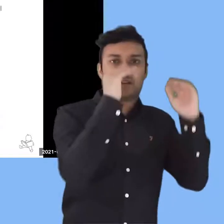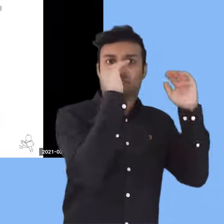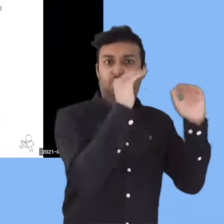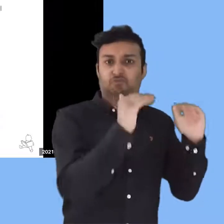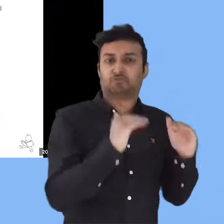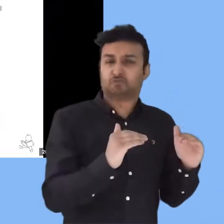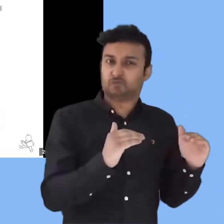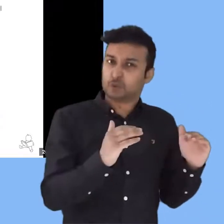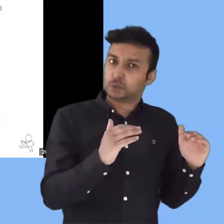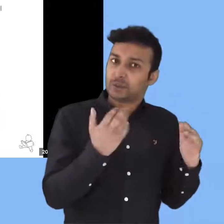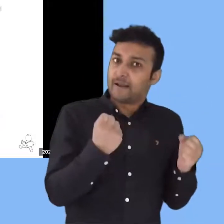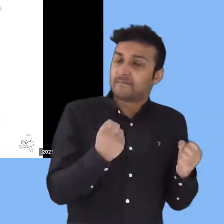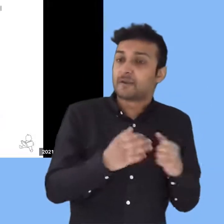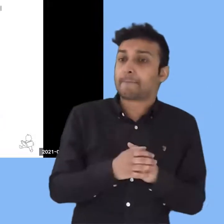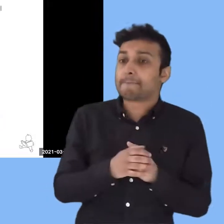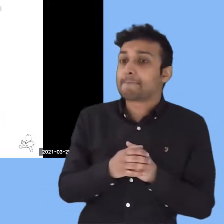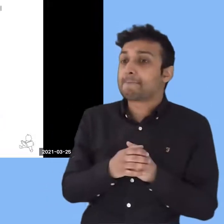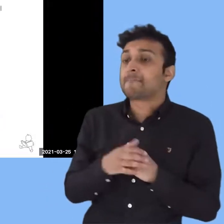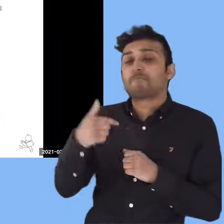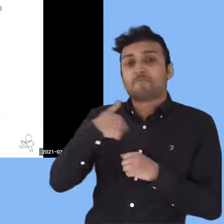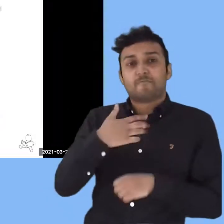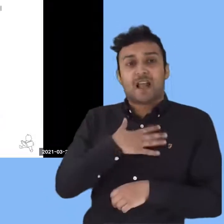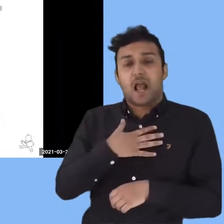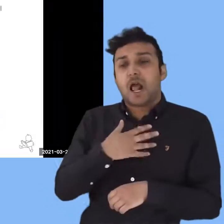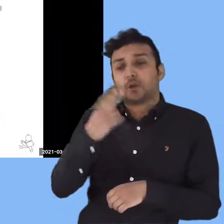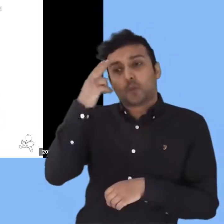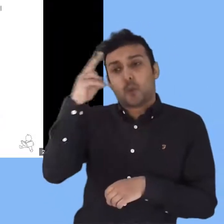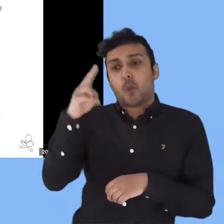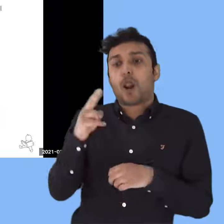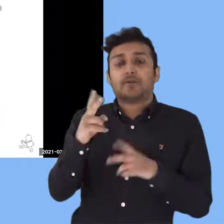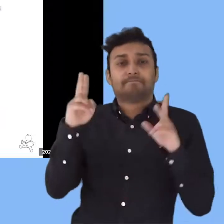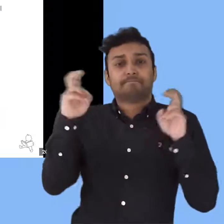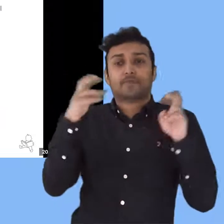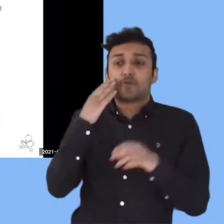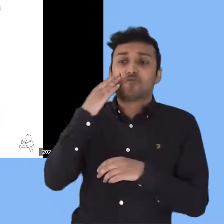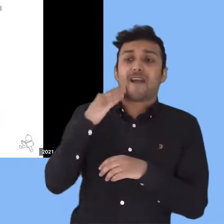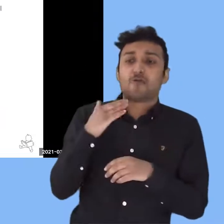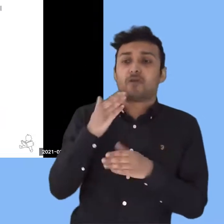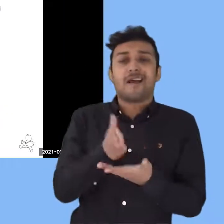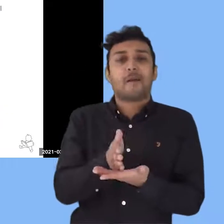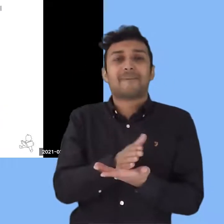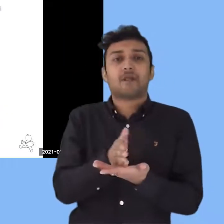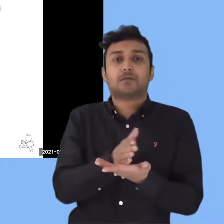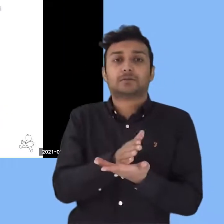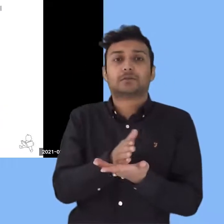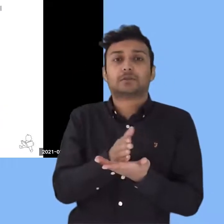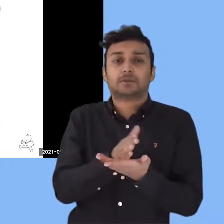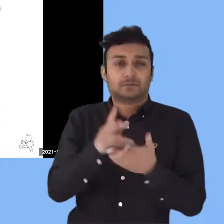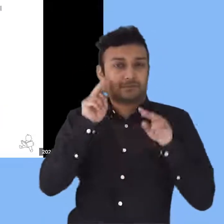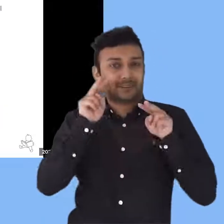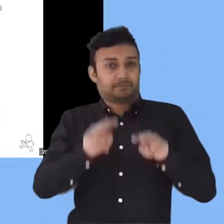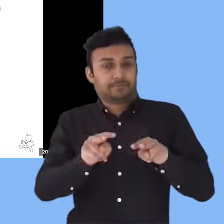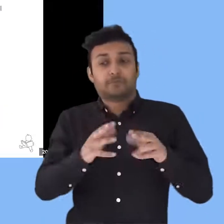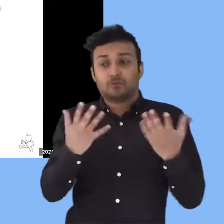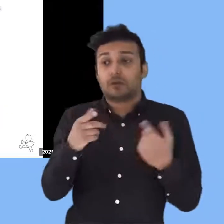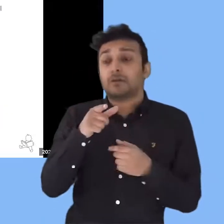racial ambivalence standpoint, and that's a really good way of complicating race as both real as a social tool, as something that